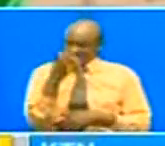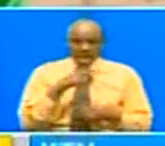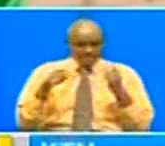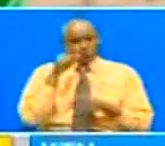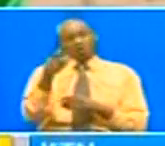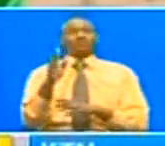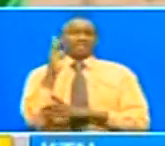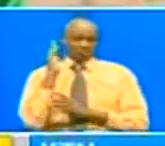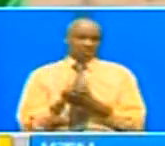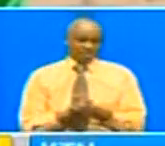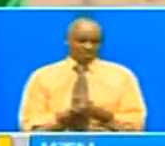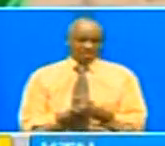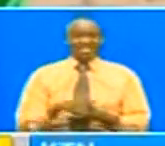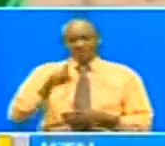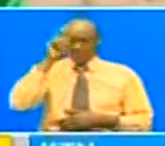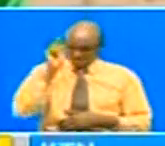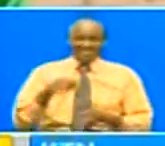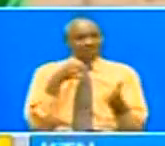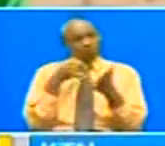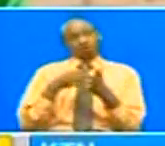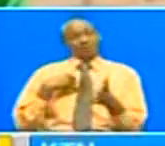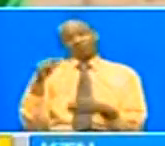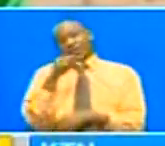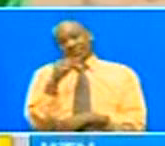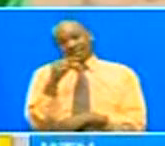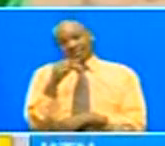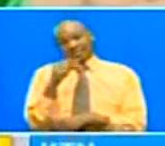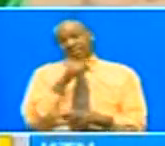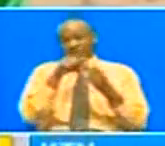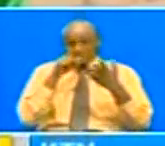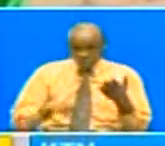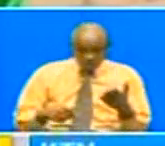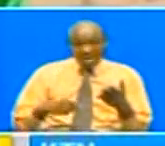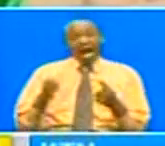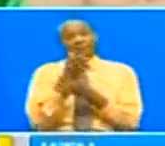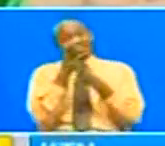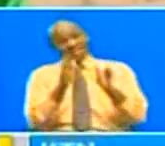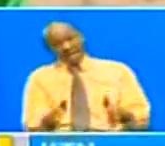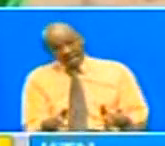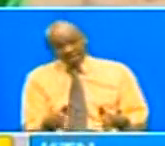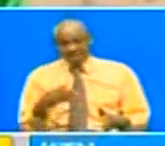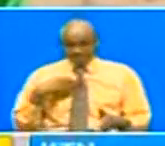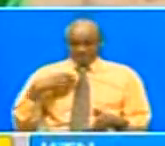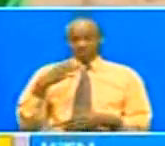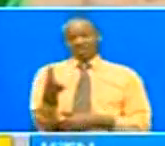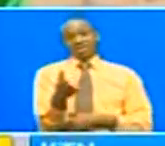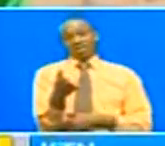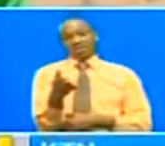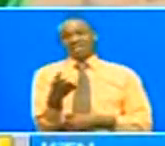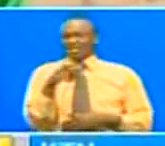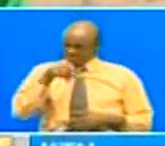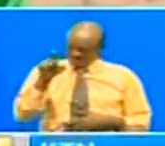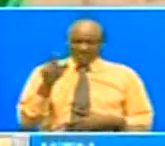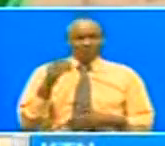matter of security. They must be included, particularly the peace ambassadors, the global veterans. We have got